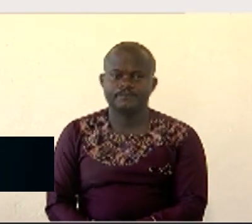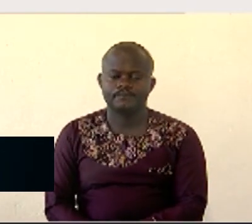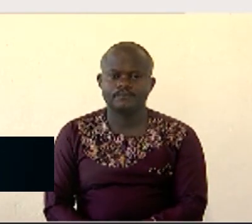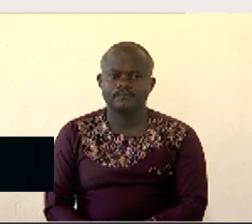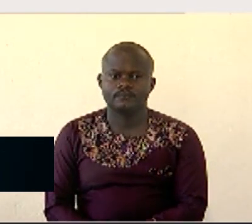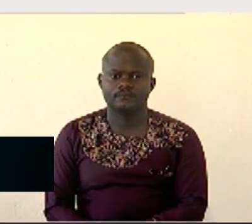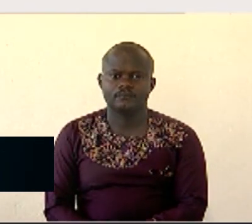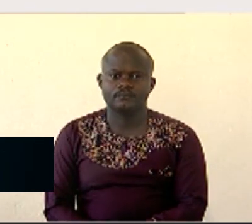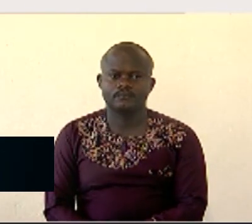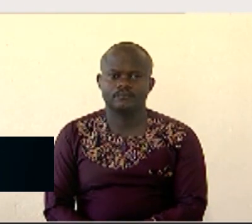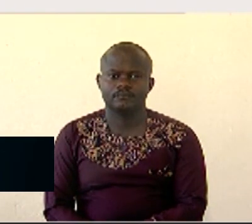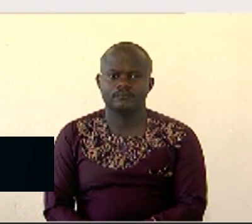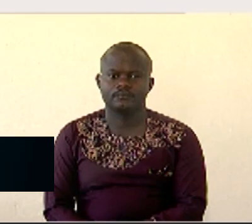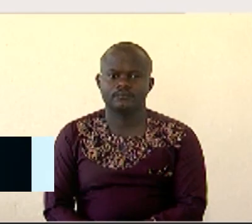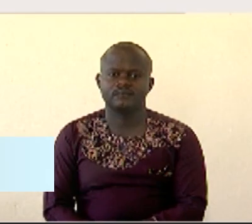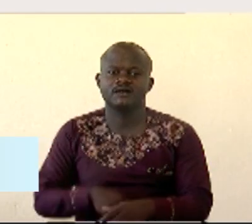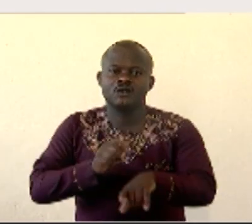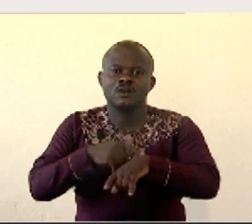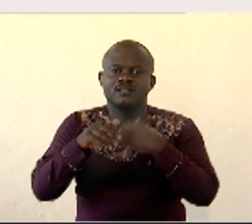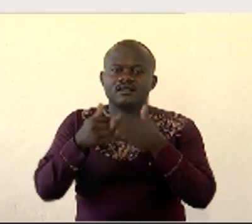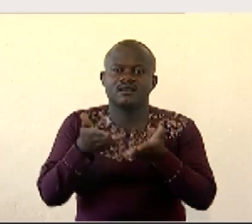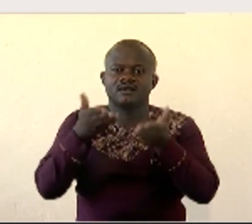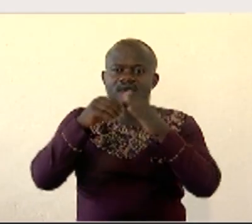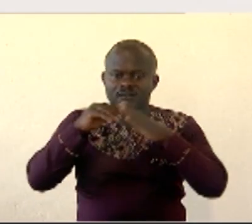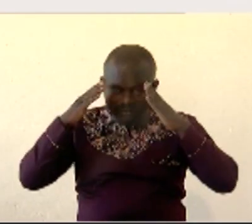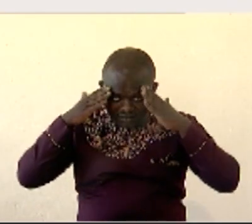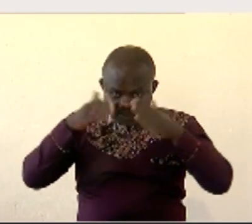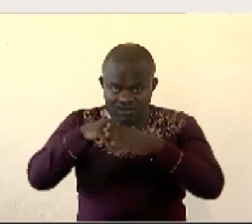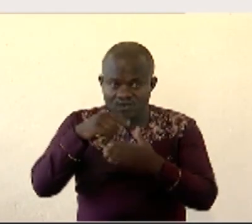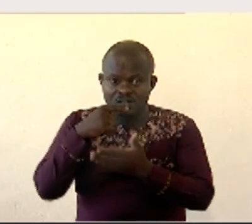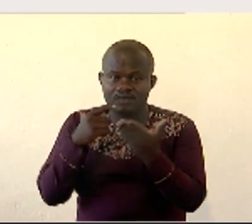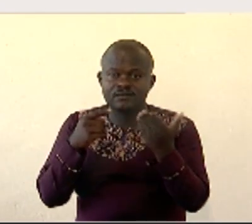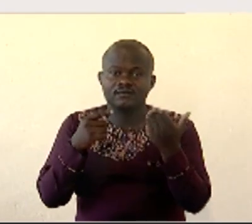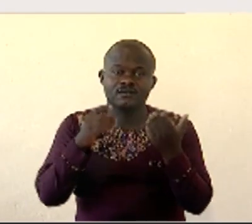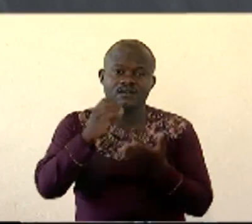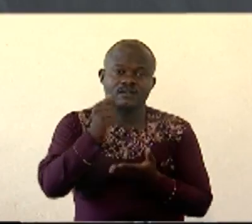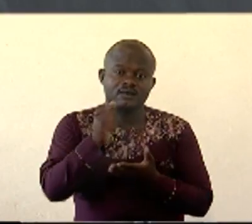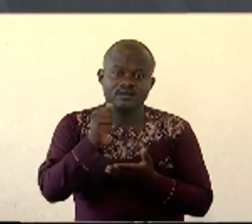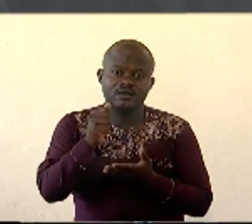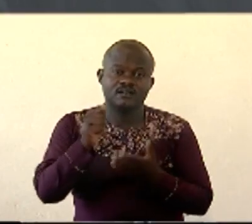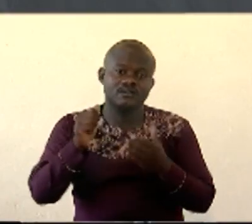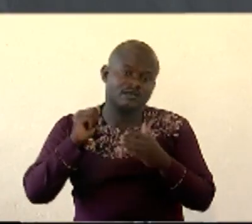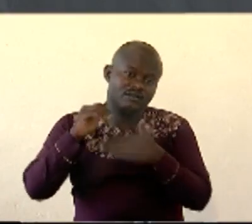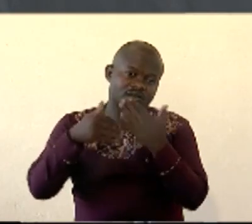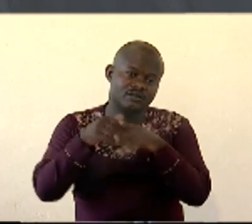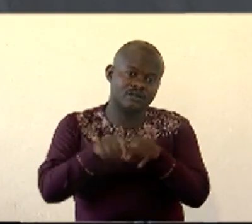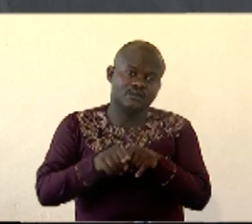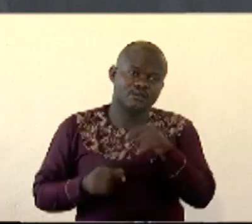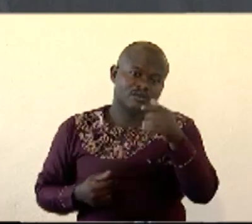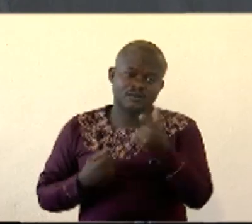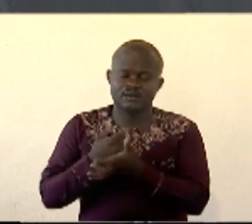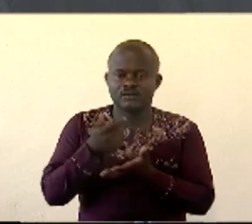photosynthesis. Once there is increase in concentration of carbon dioxide, it also causes